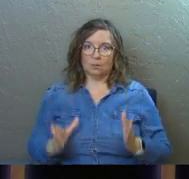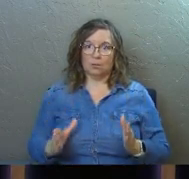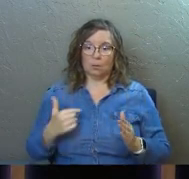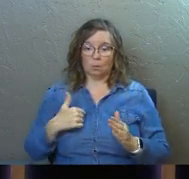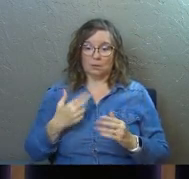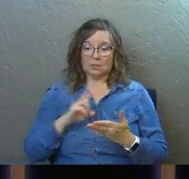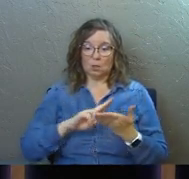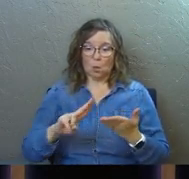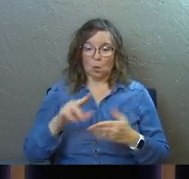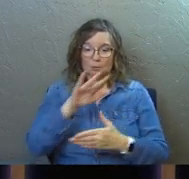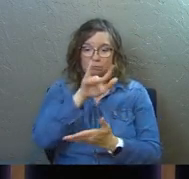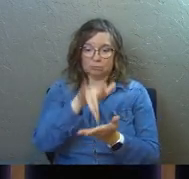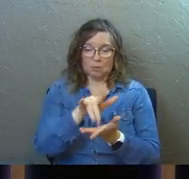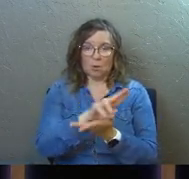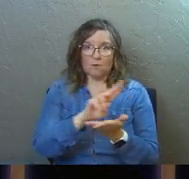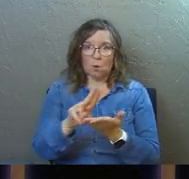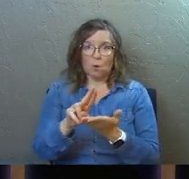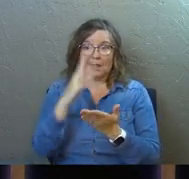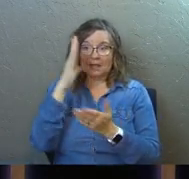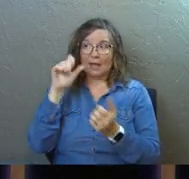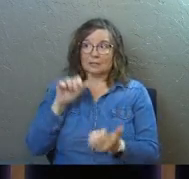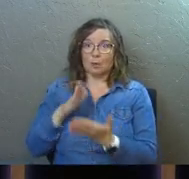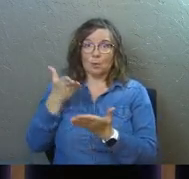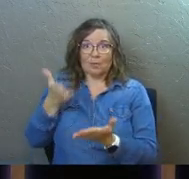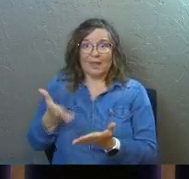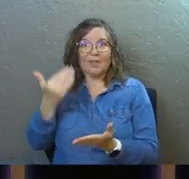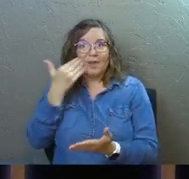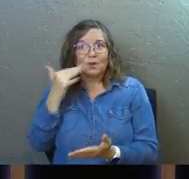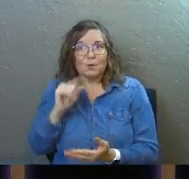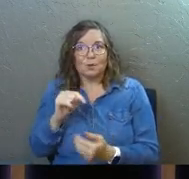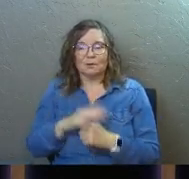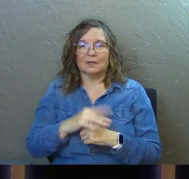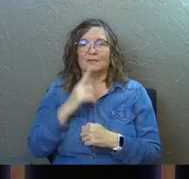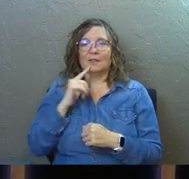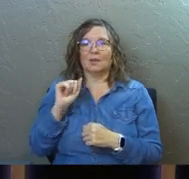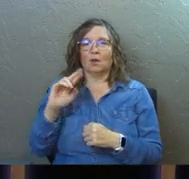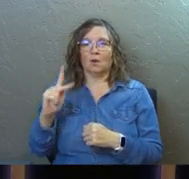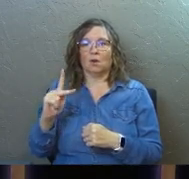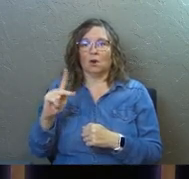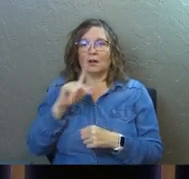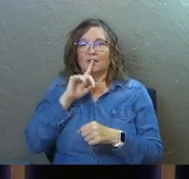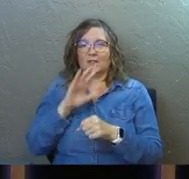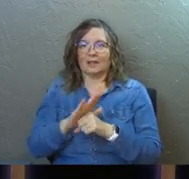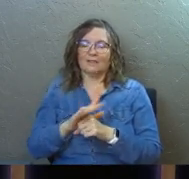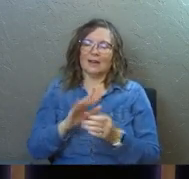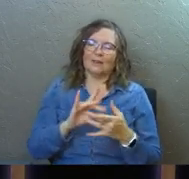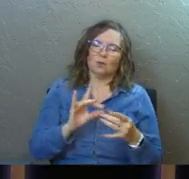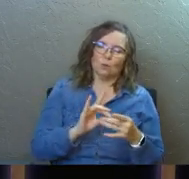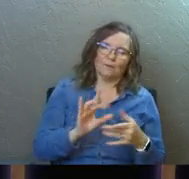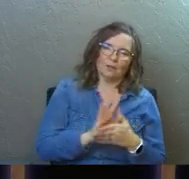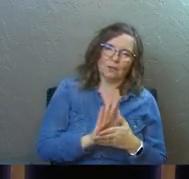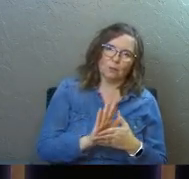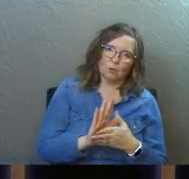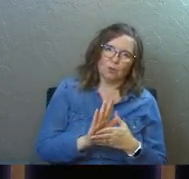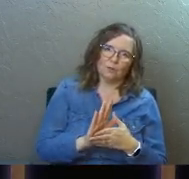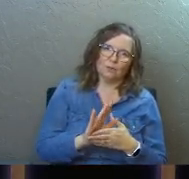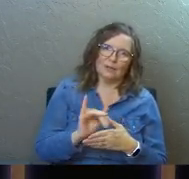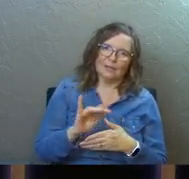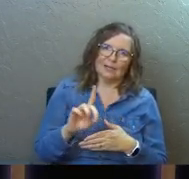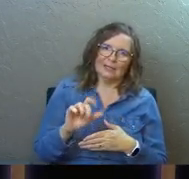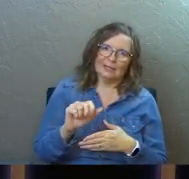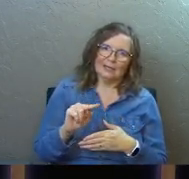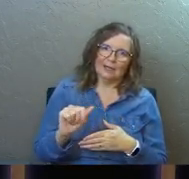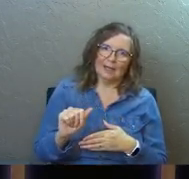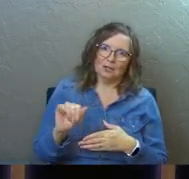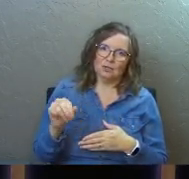there and they knew it. And say Ark of the Covenant, I just have to reference Indiana Jones because I can't not reference Indiana